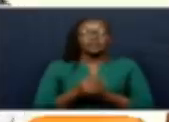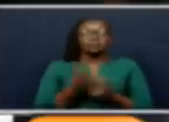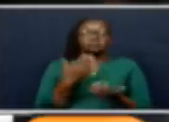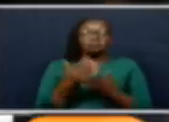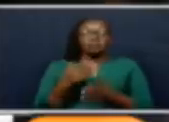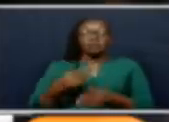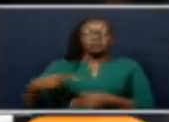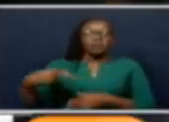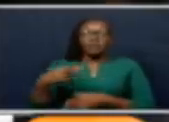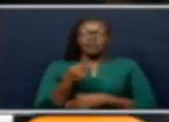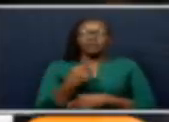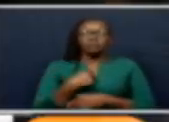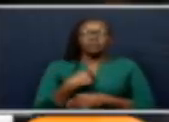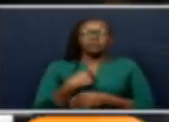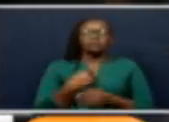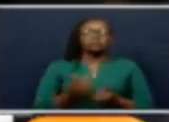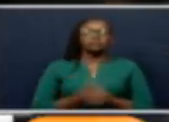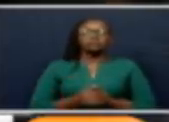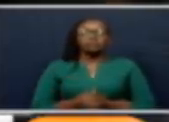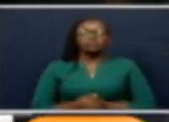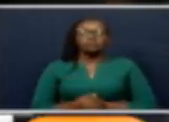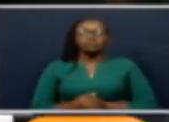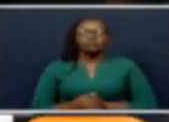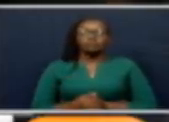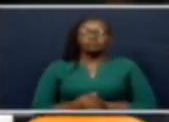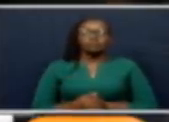down. Ha. Kicked out. Absolutely.